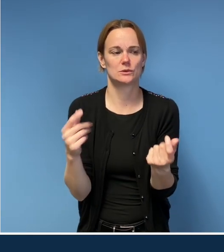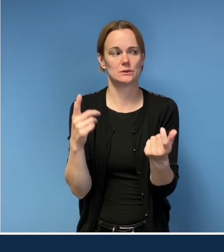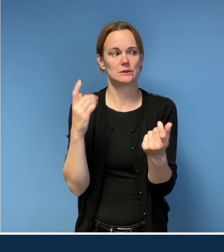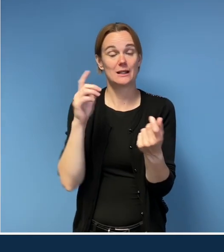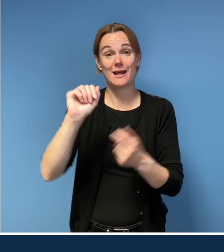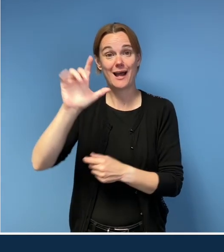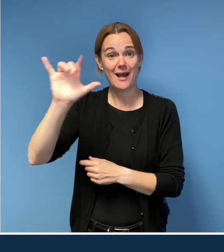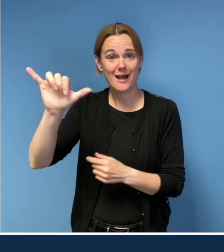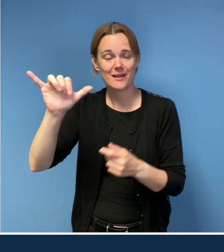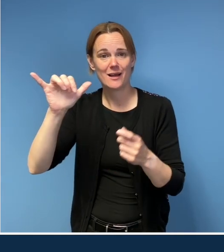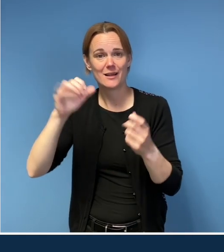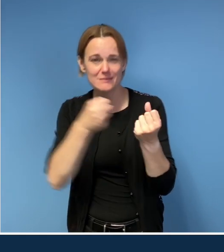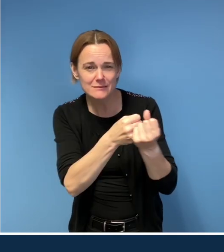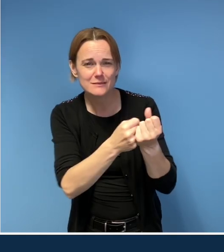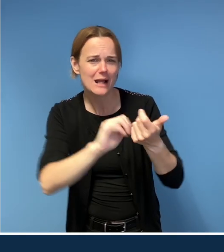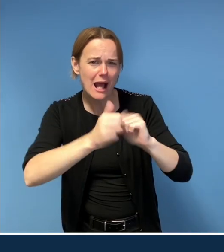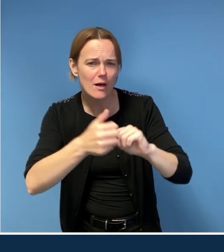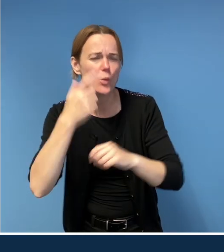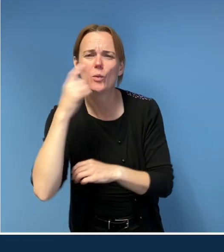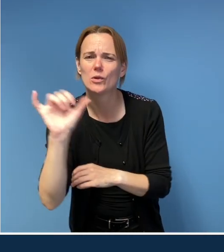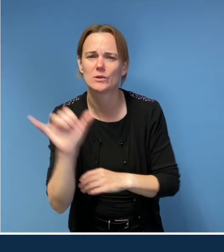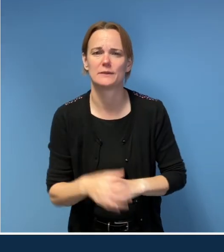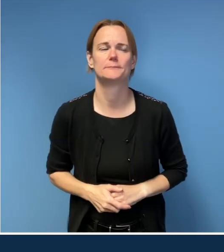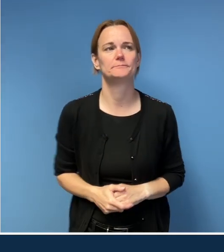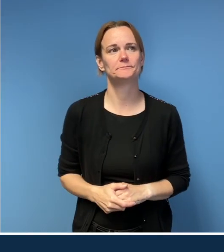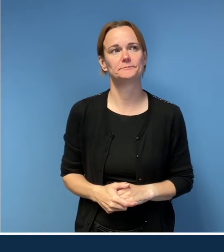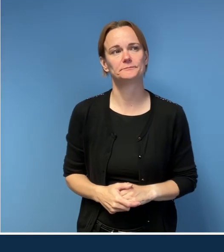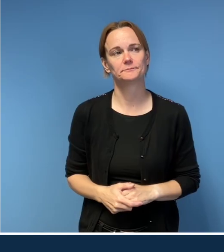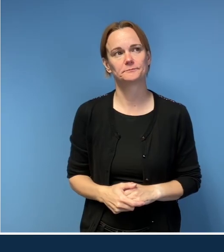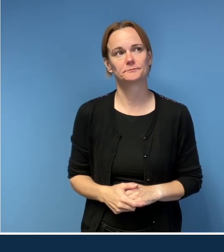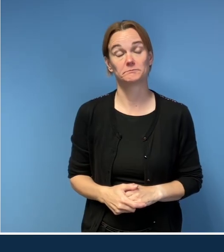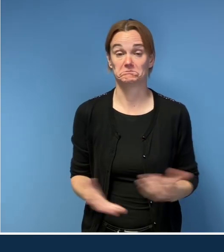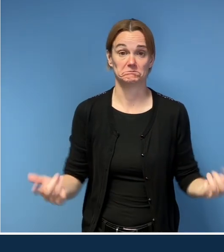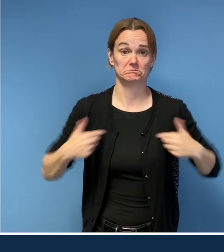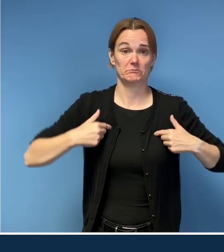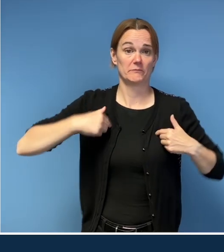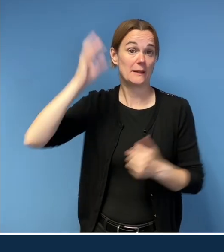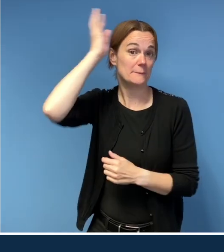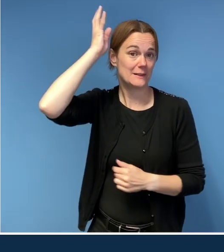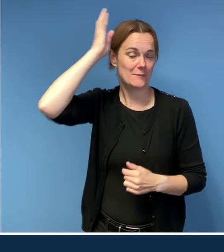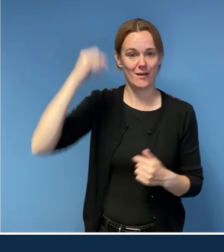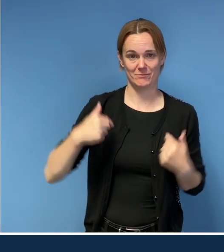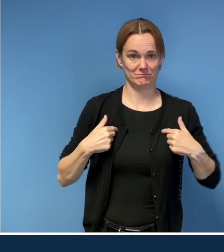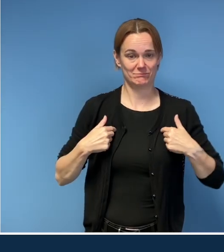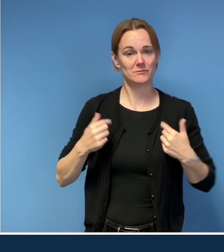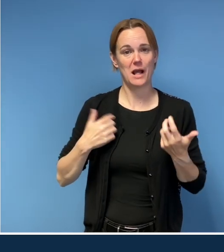at the college? Well, as a Mi'kmaq person, I always look for ways to